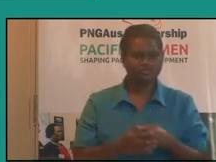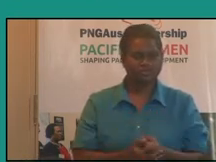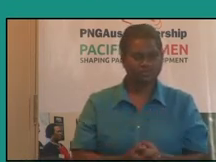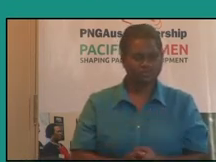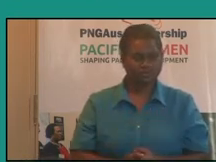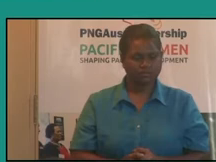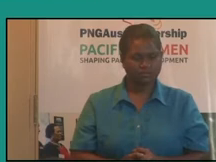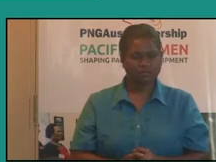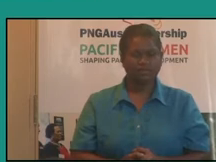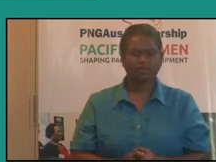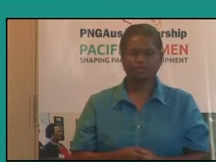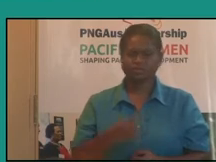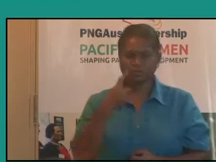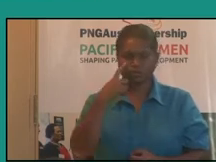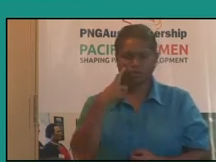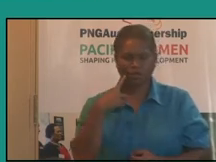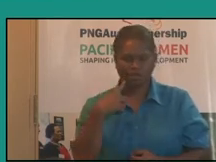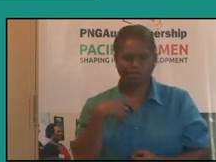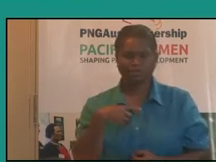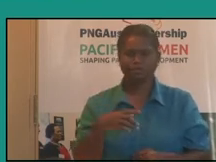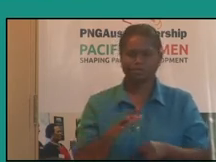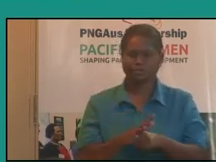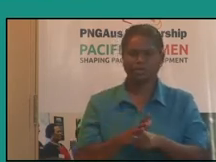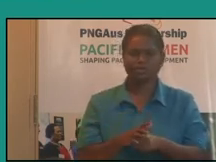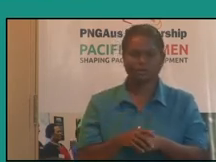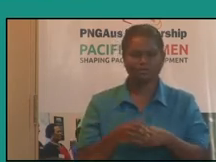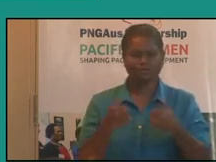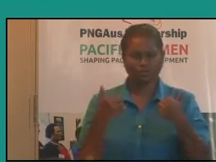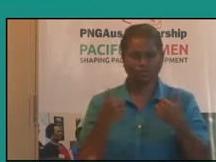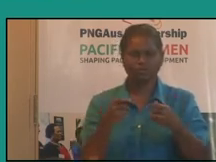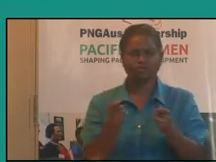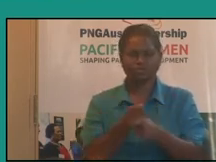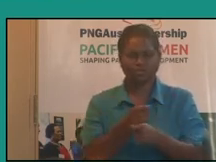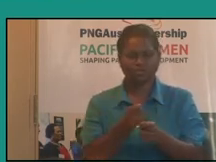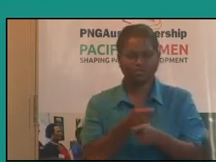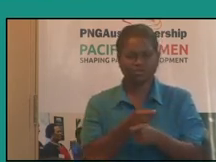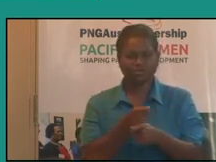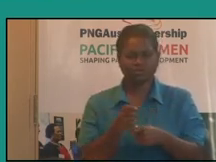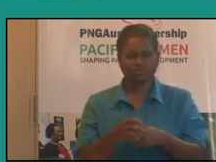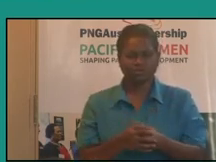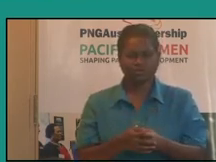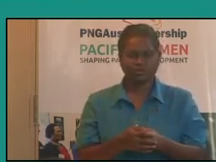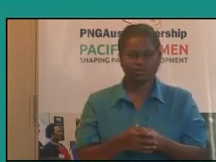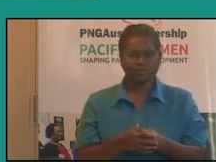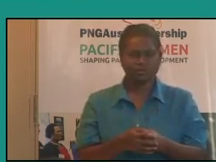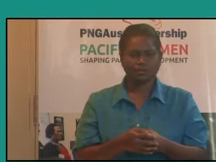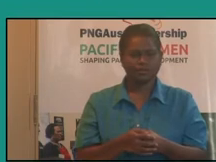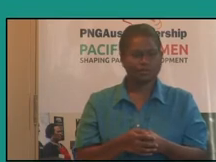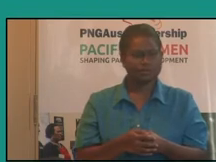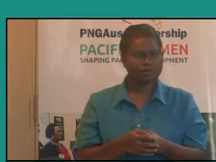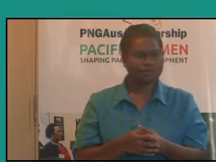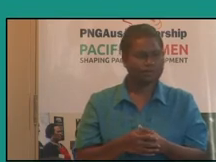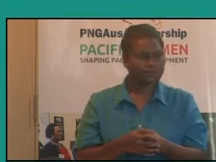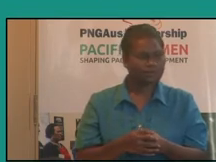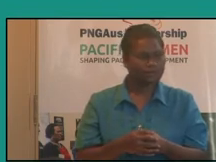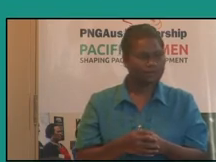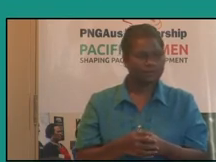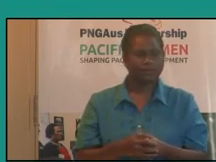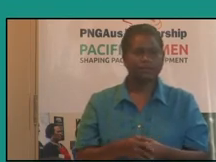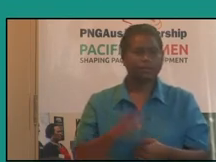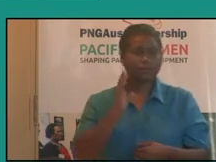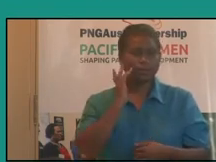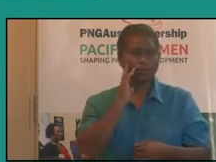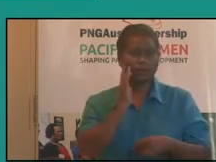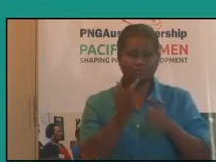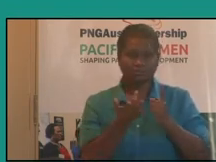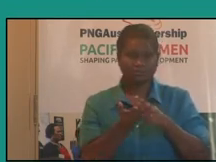policy changes on the ground here. I guess when the other speakers were talking, I can really relate